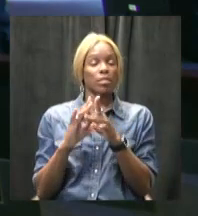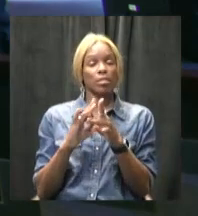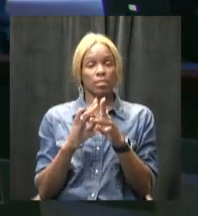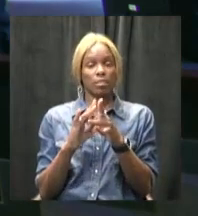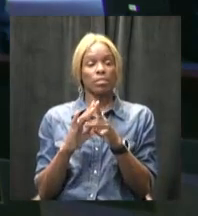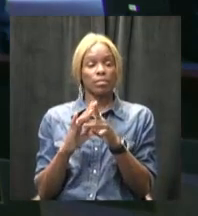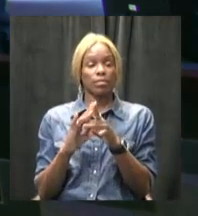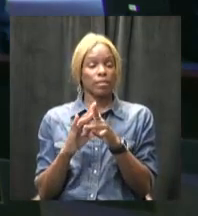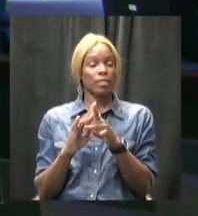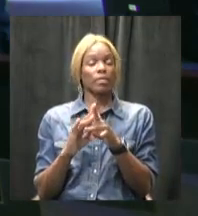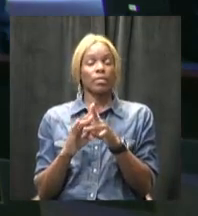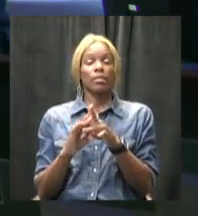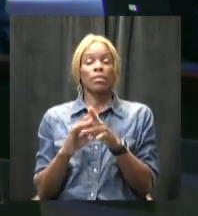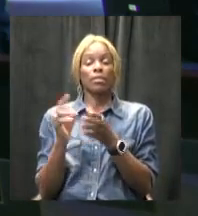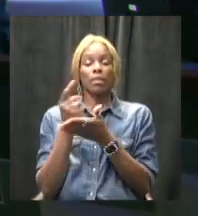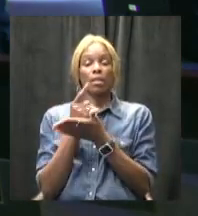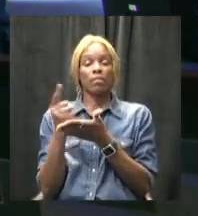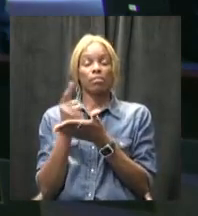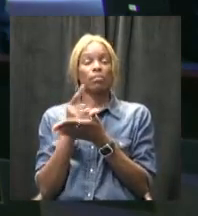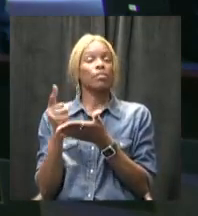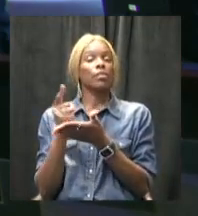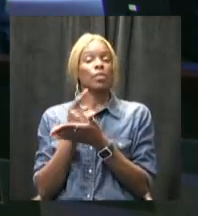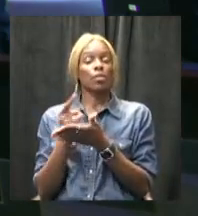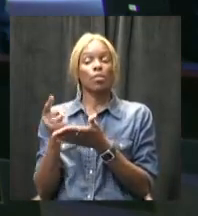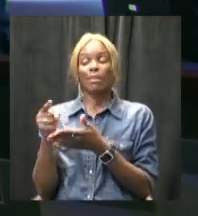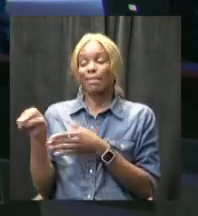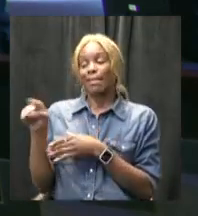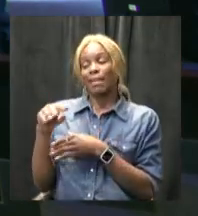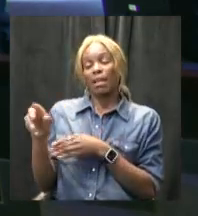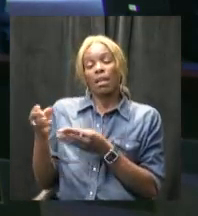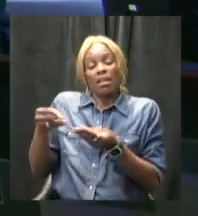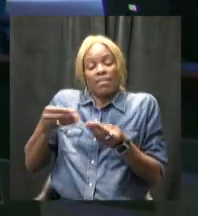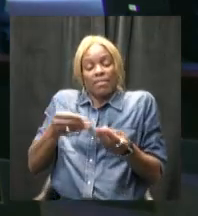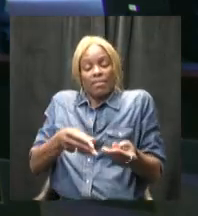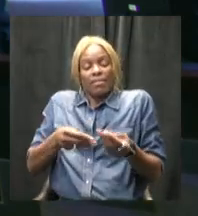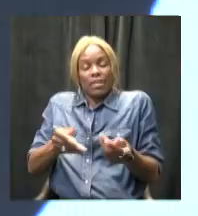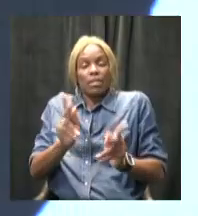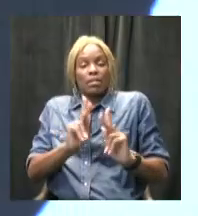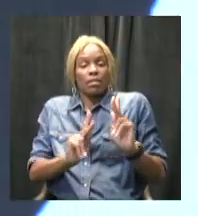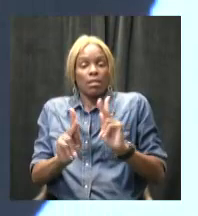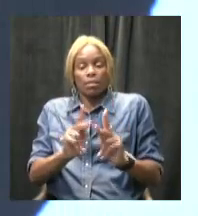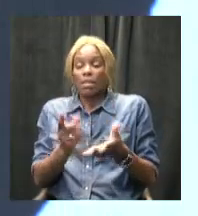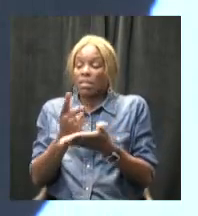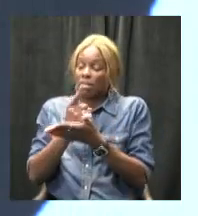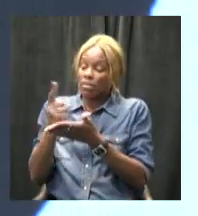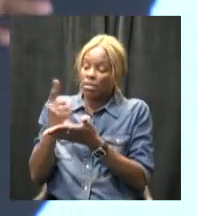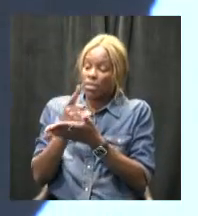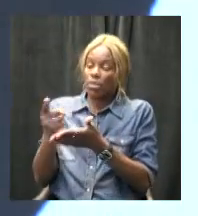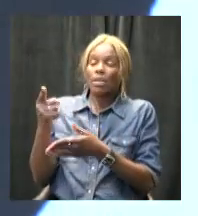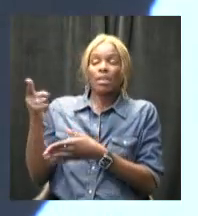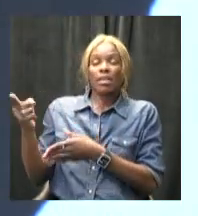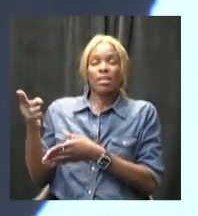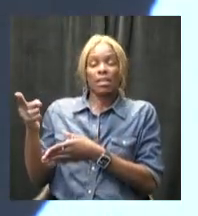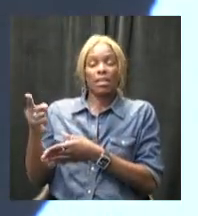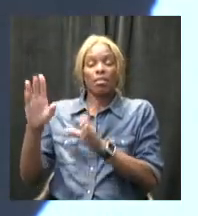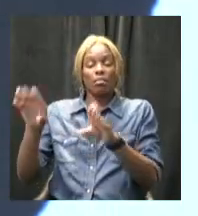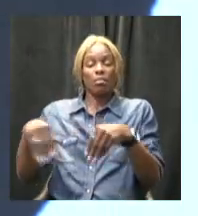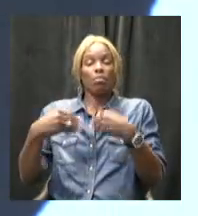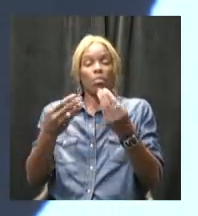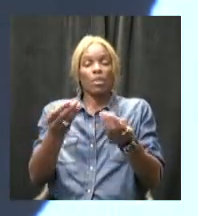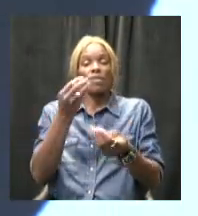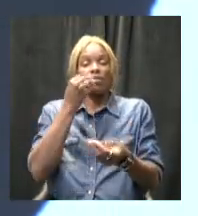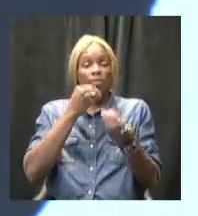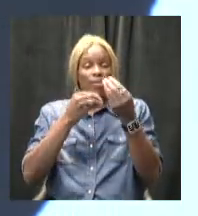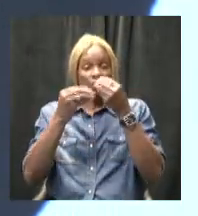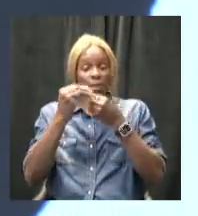Corporation that every week they are feeding people in our community. Every week they're keeping food on the tables. So